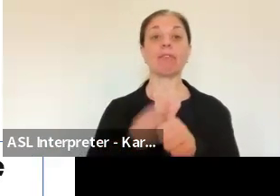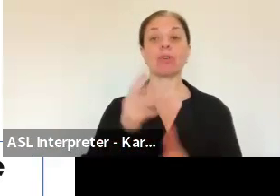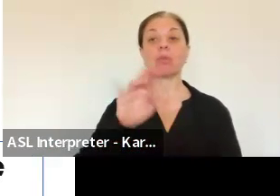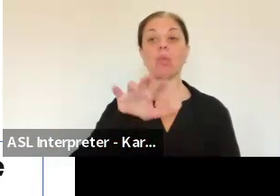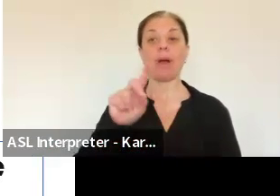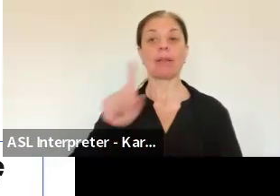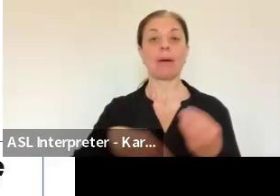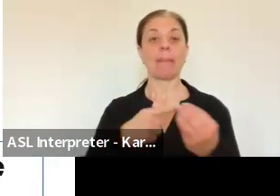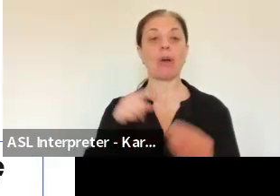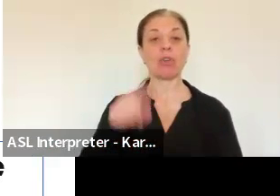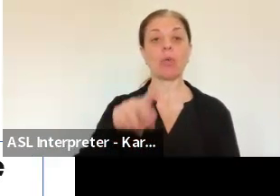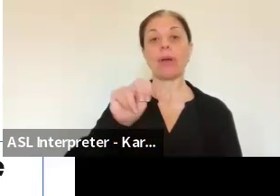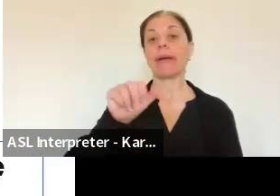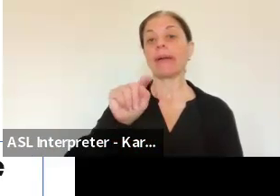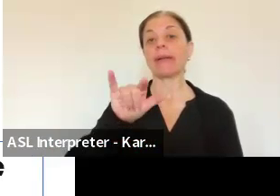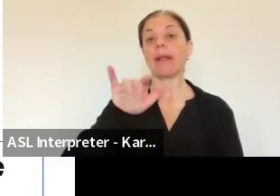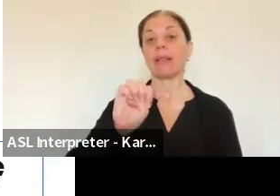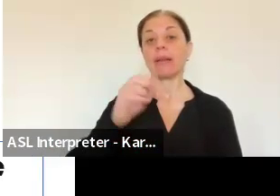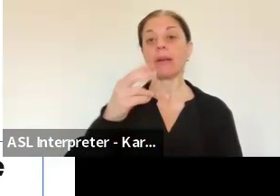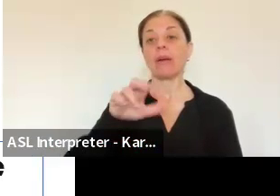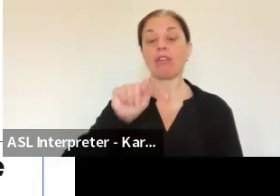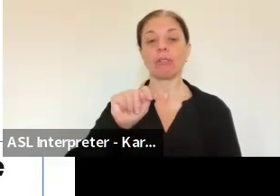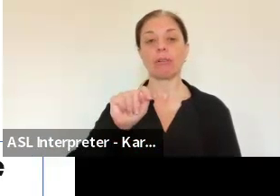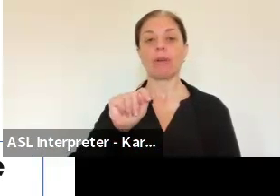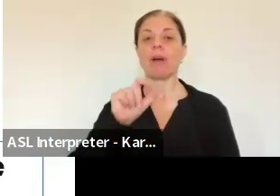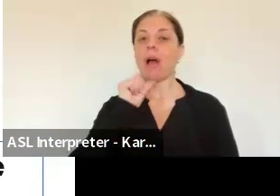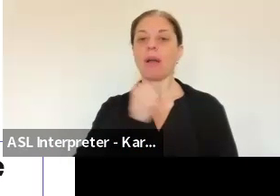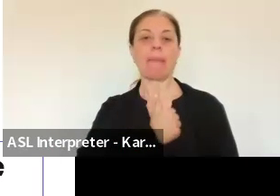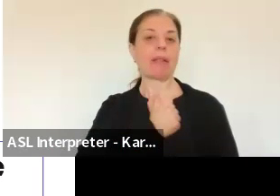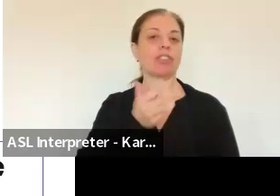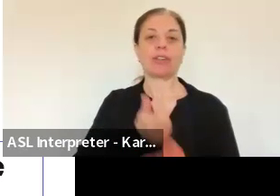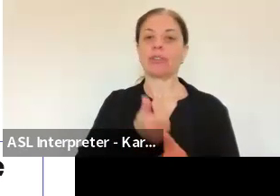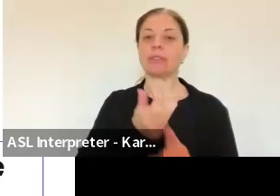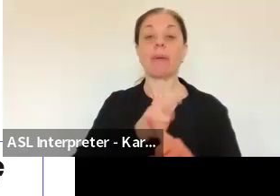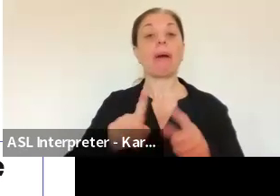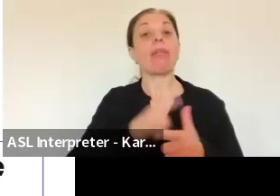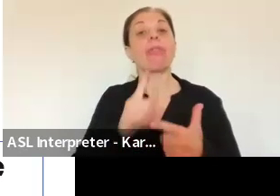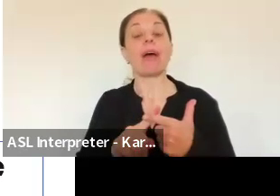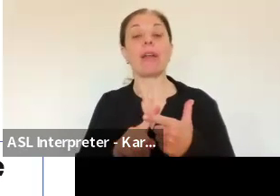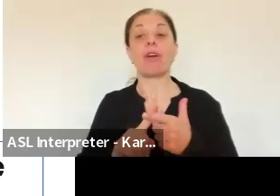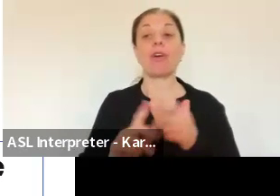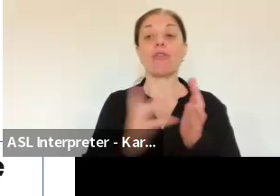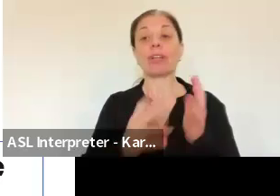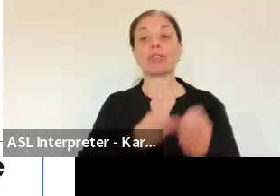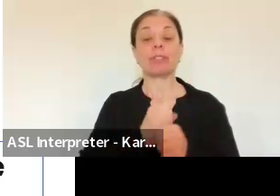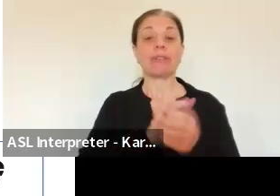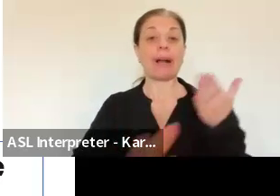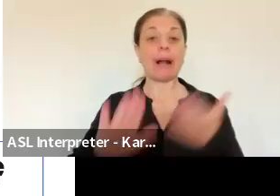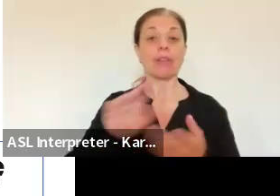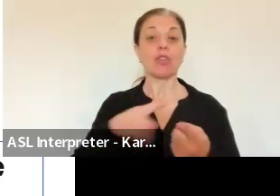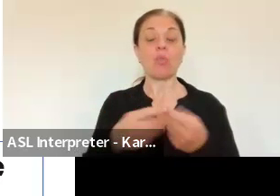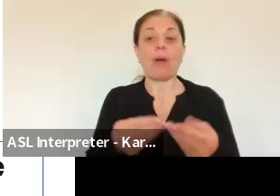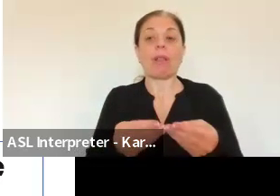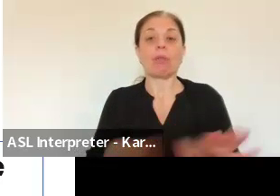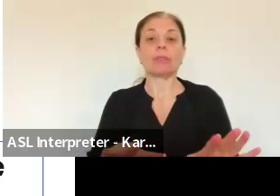You. Natalie Hart has always been unapologetically herself. But then comes her freshman year of college when she loses her